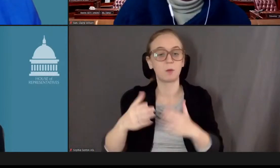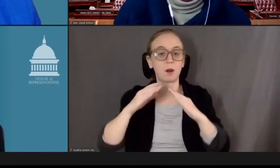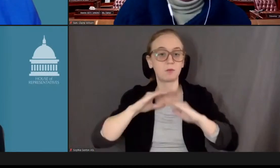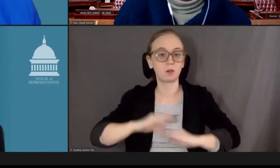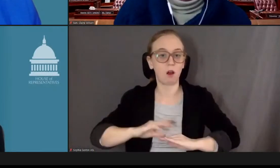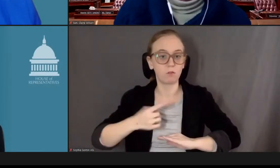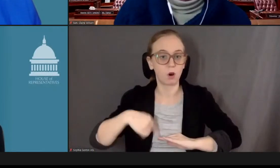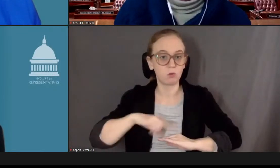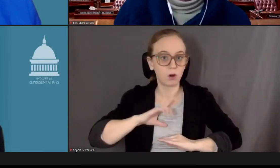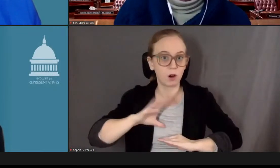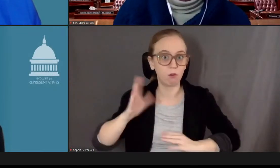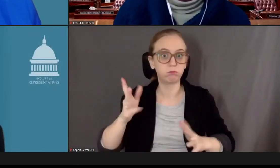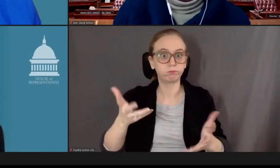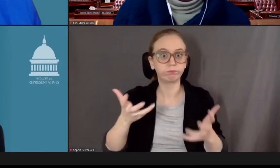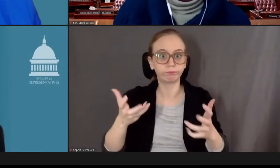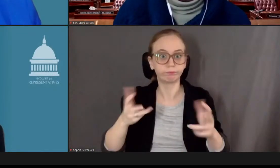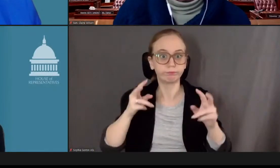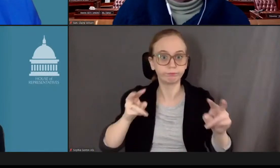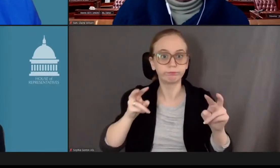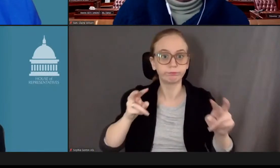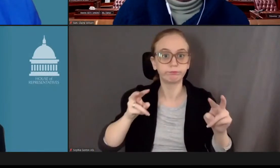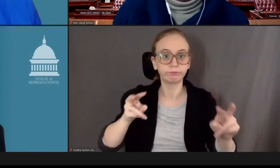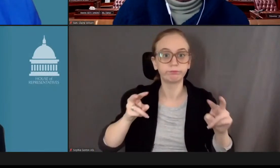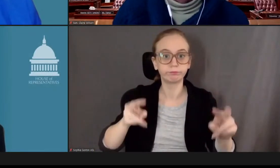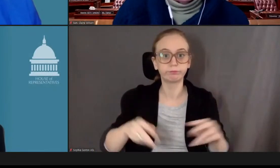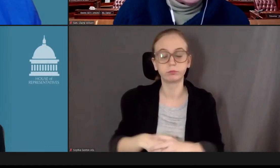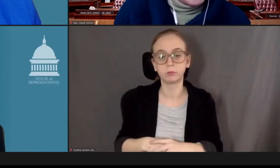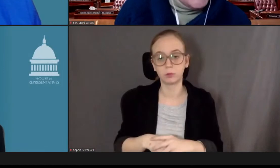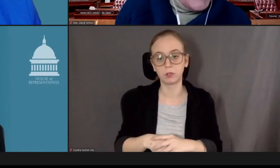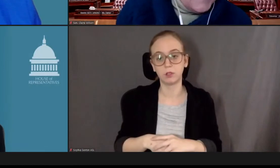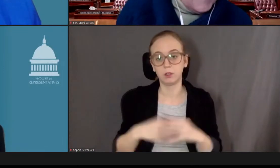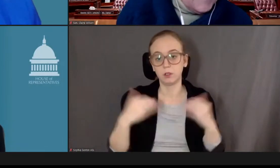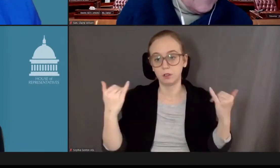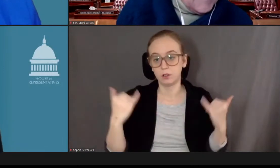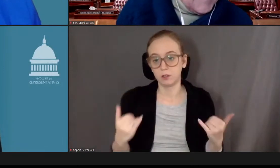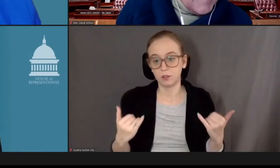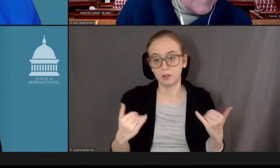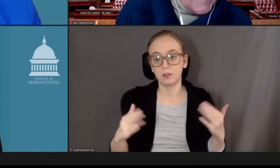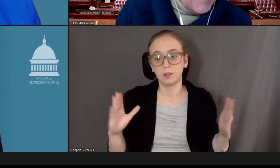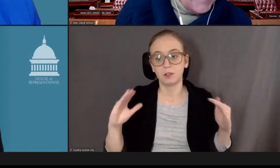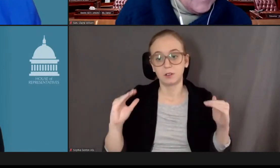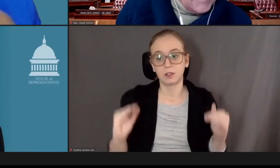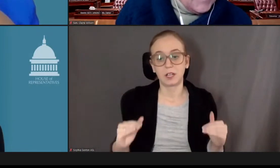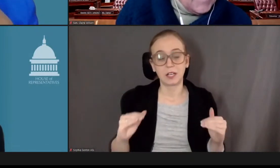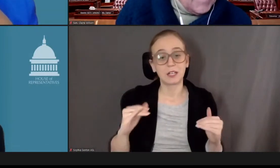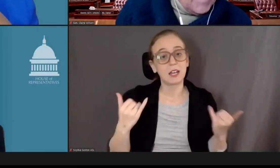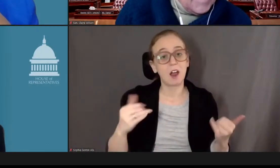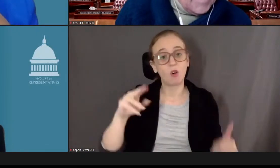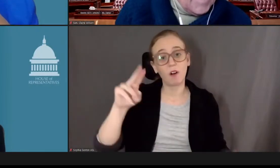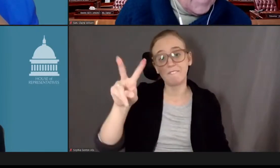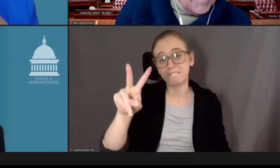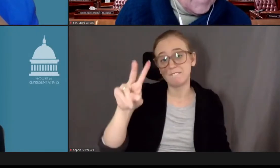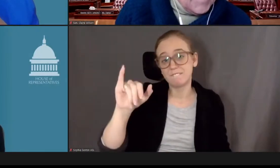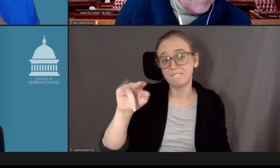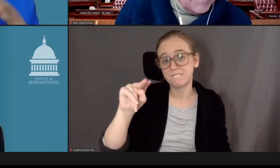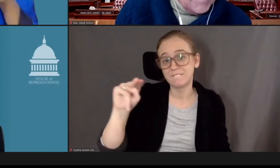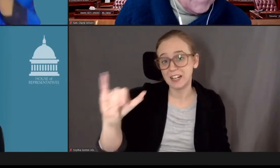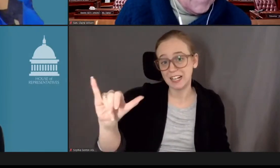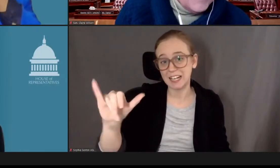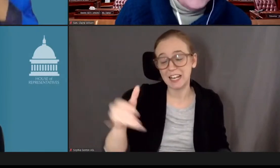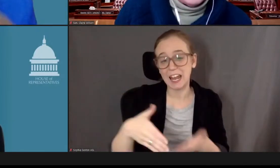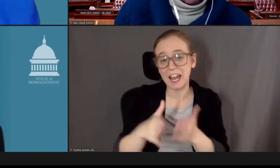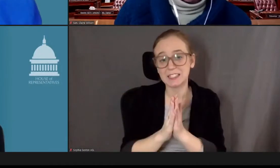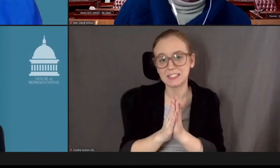Thank you. We now have a question from Vinny. Vinny asks, what is happening with the fishing